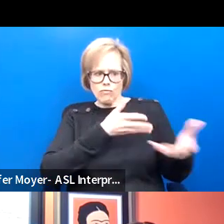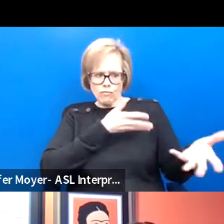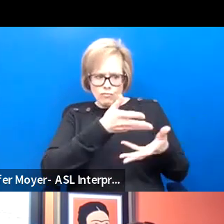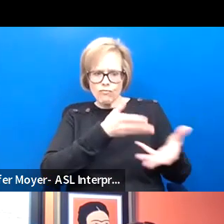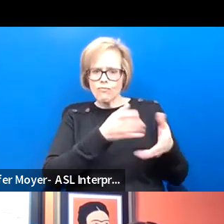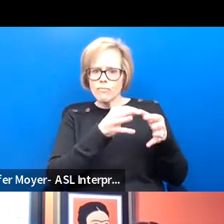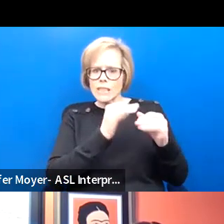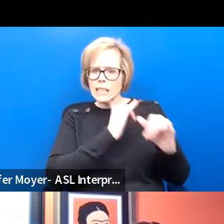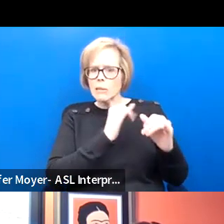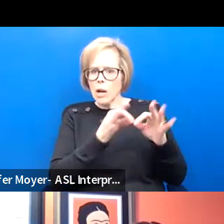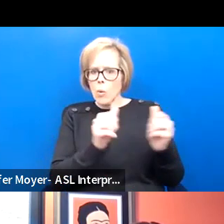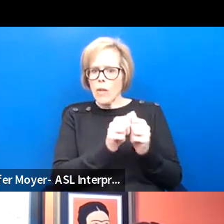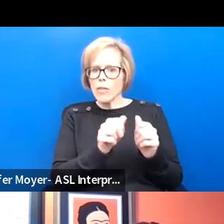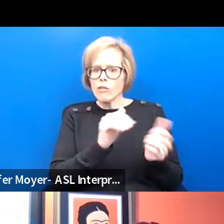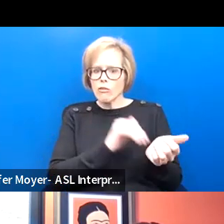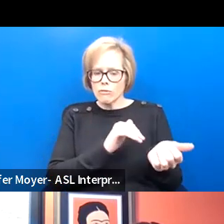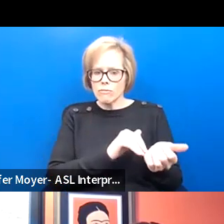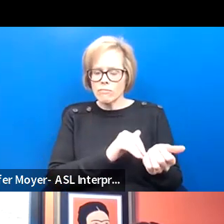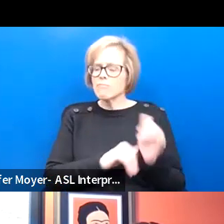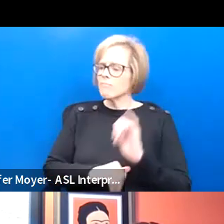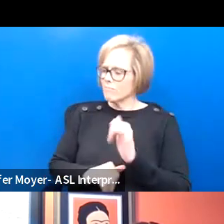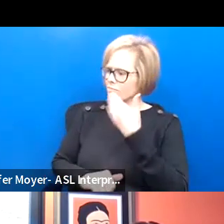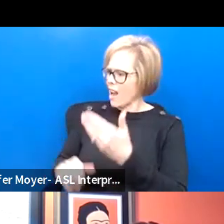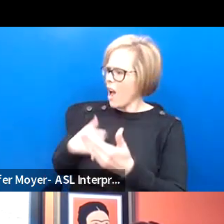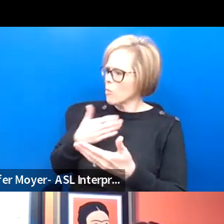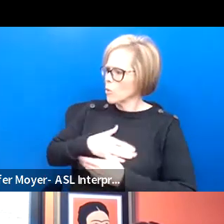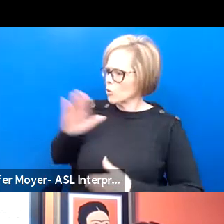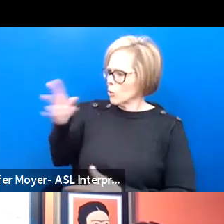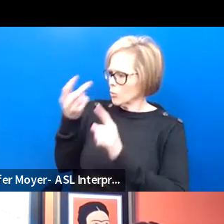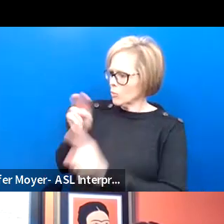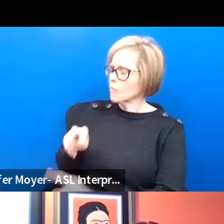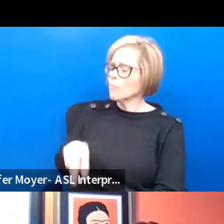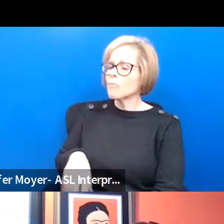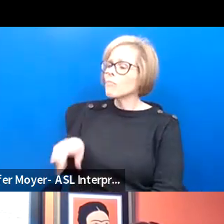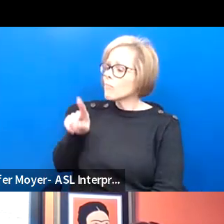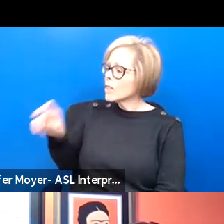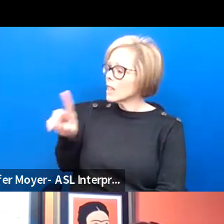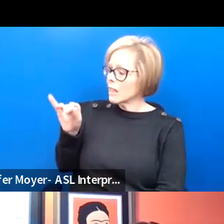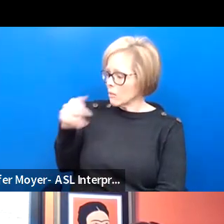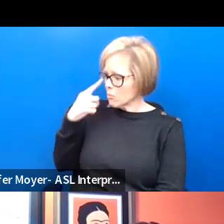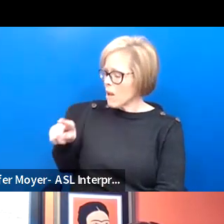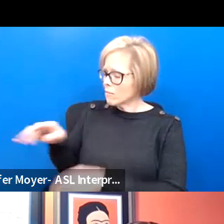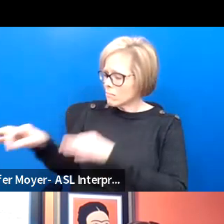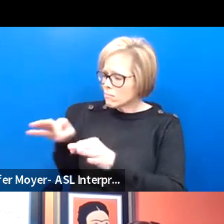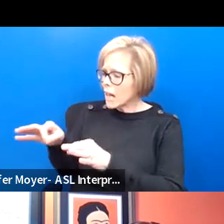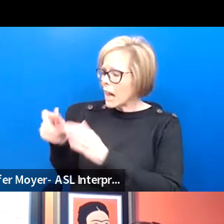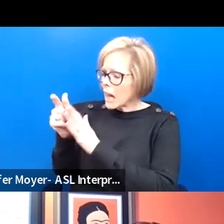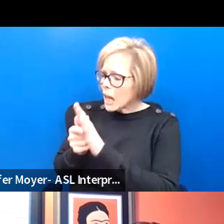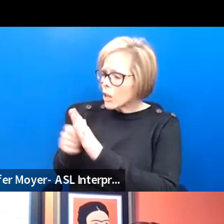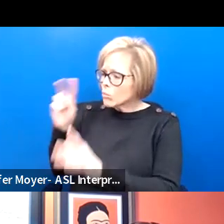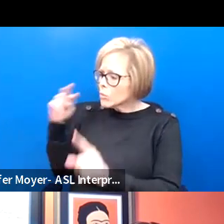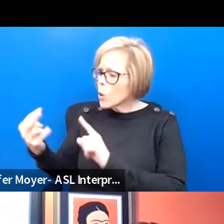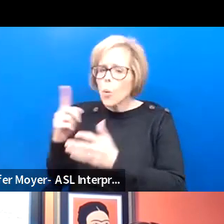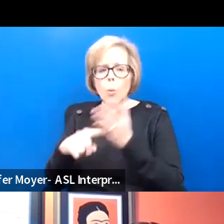Thanks. I really appreciate that perspective. Dylan, could you share the legal or regulatory perspective on this? What do organizations need to